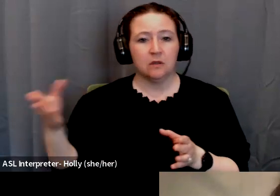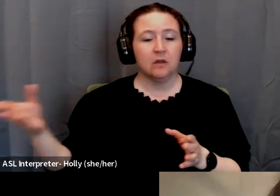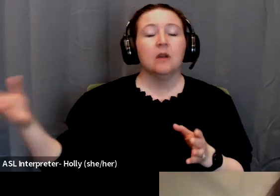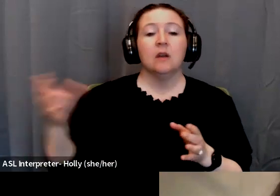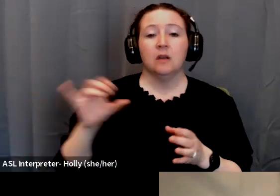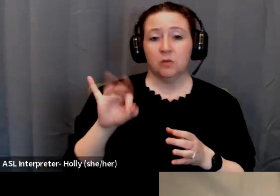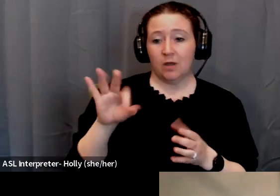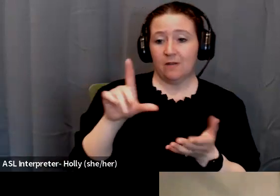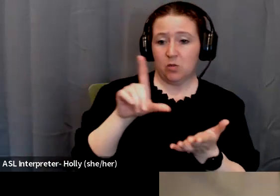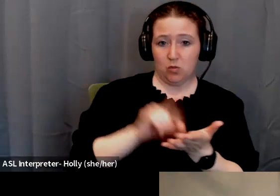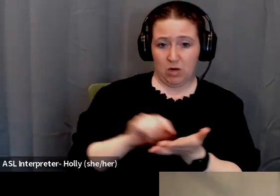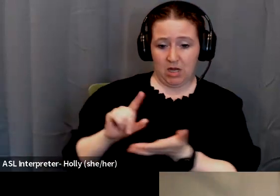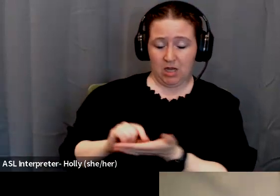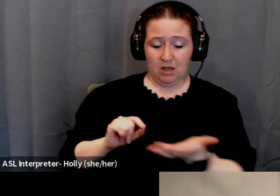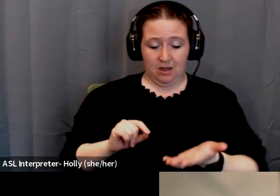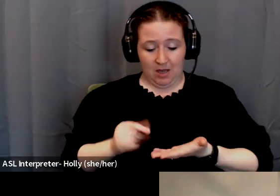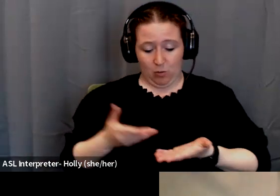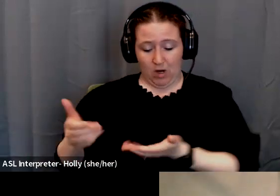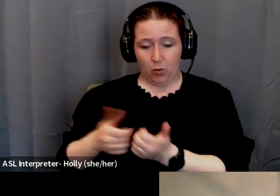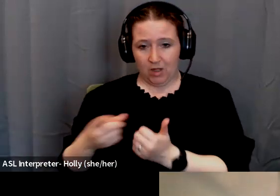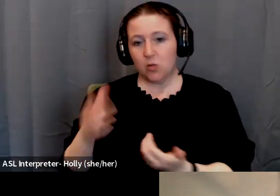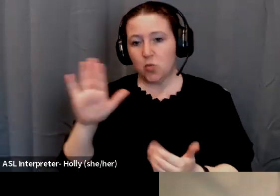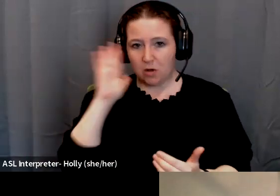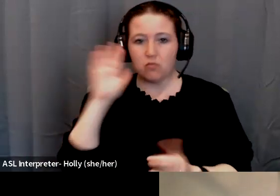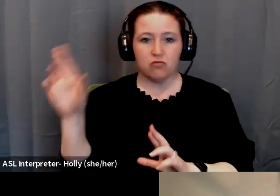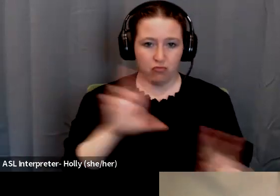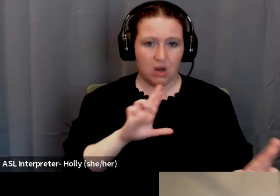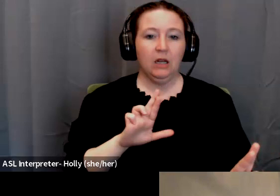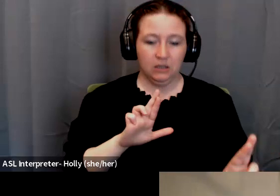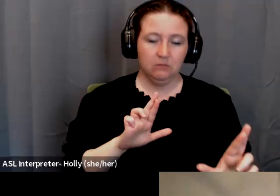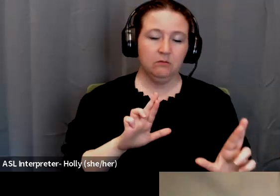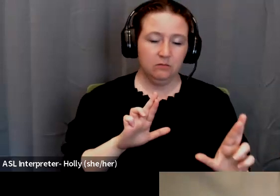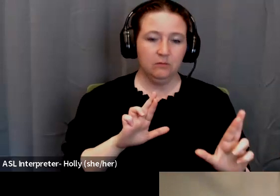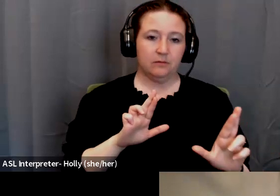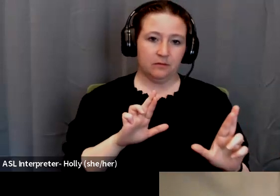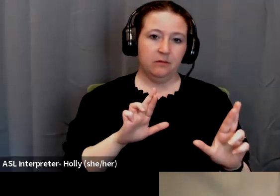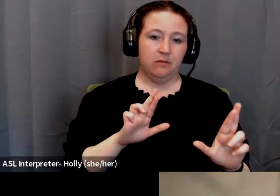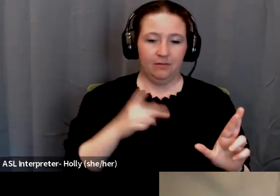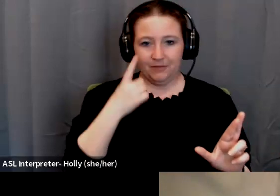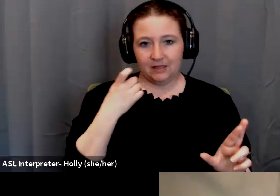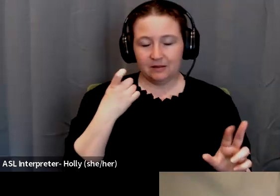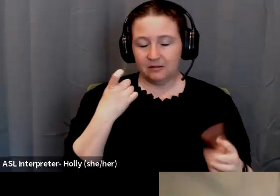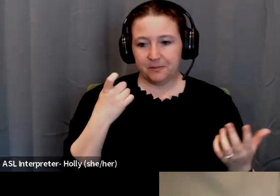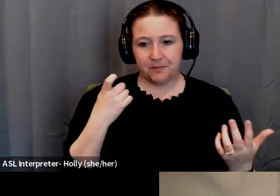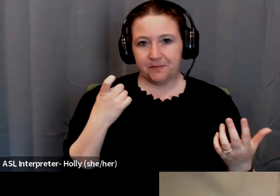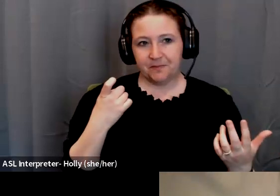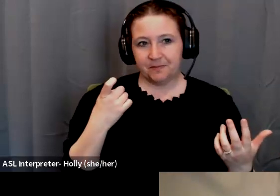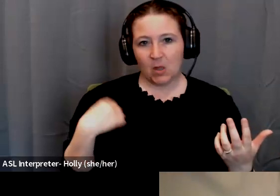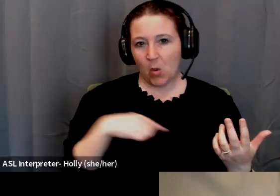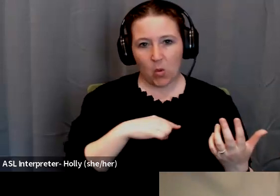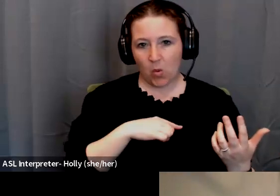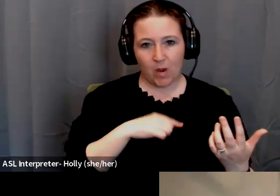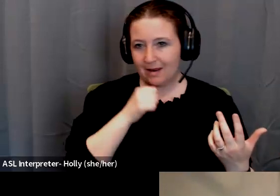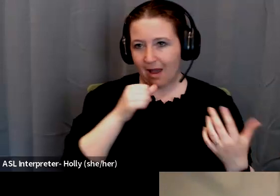print these 2 things off, it's all you're going to need, because again, we aren't the sales team